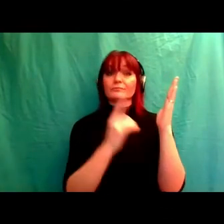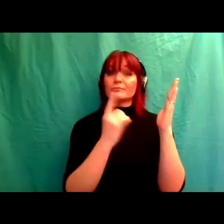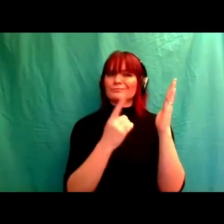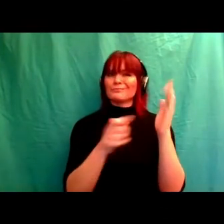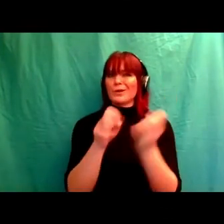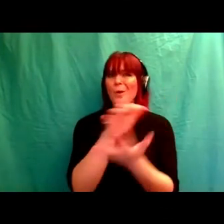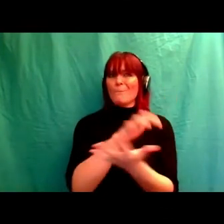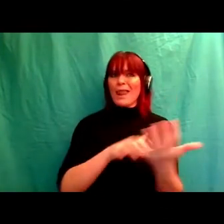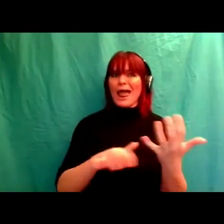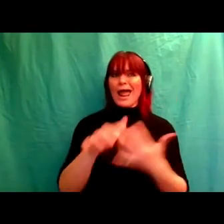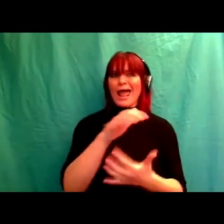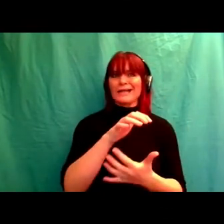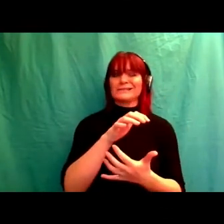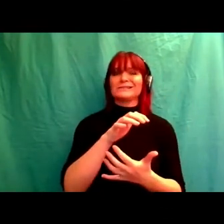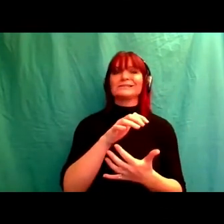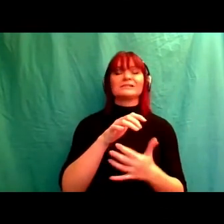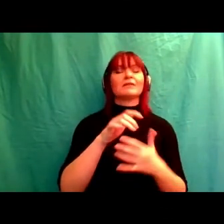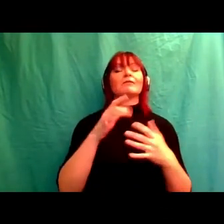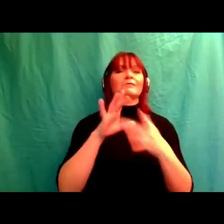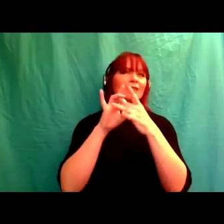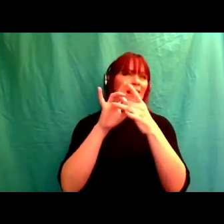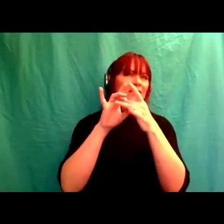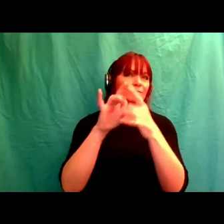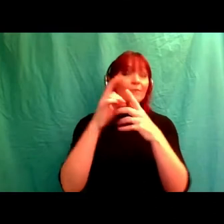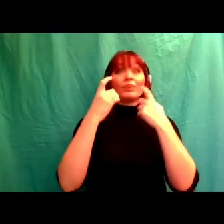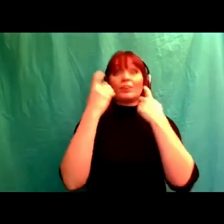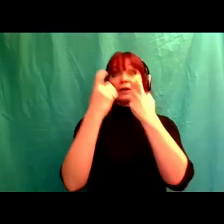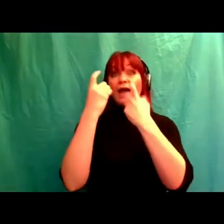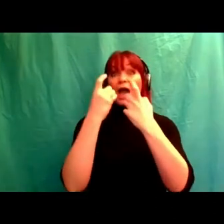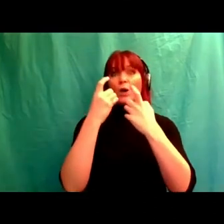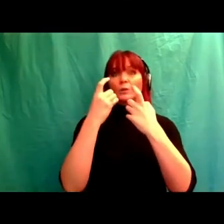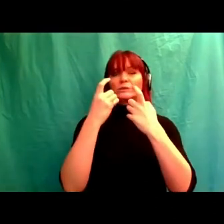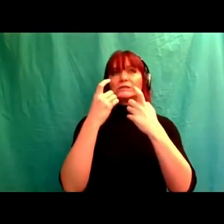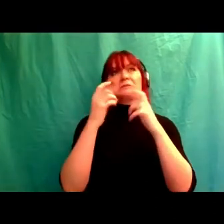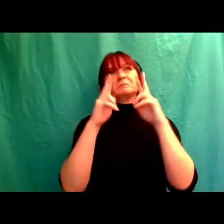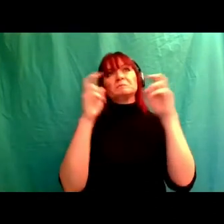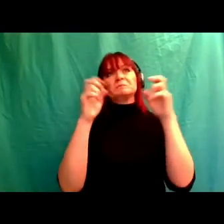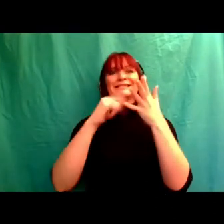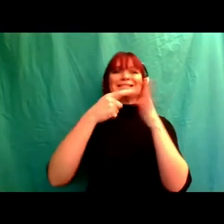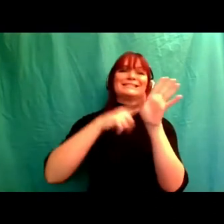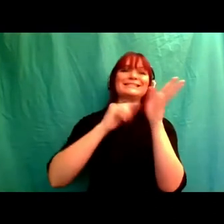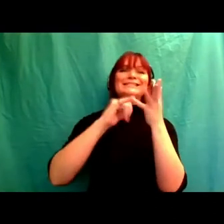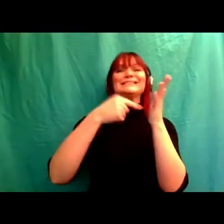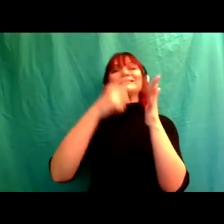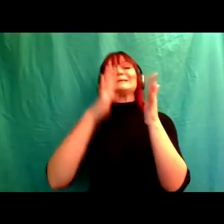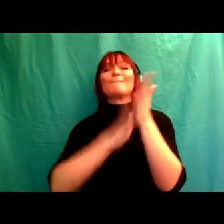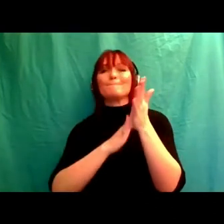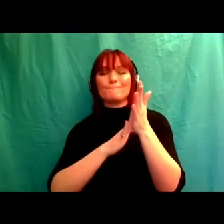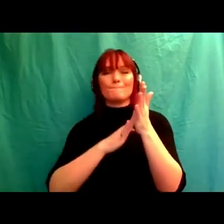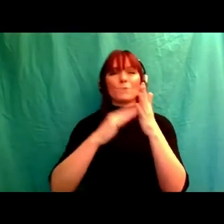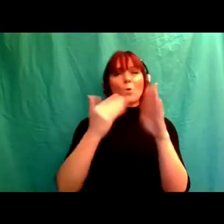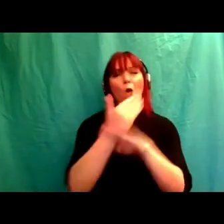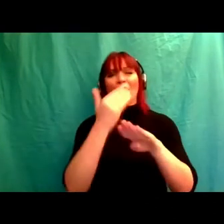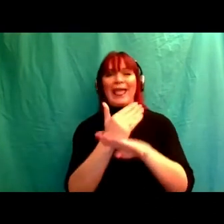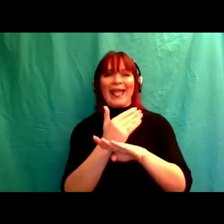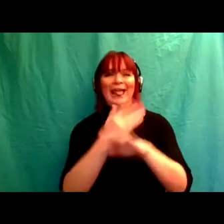how these relationships will work. I think when you say system working, the image that forms in your head sometimes is of one big round table and all the